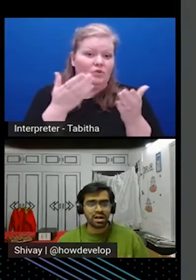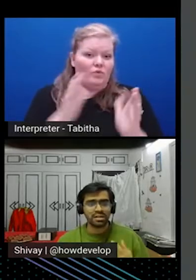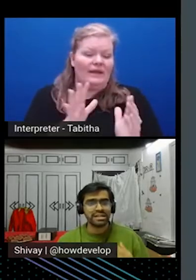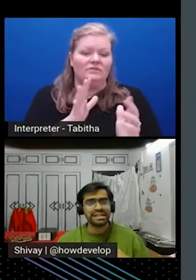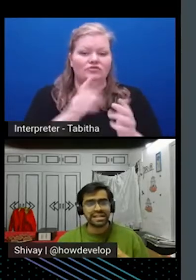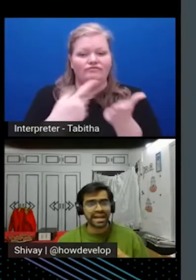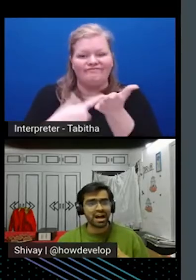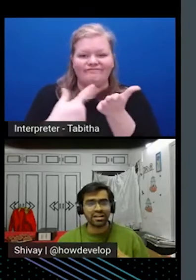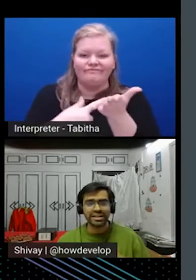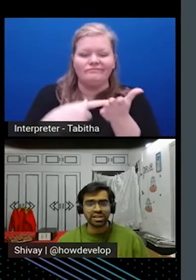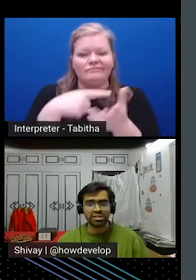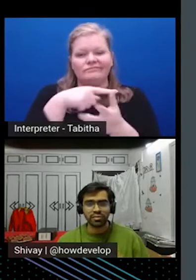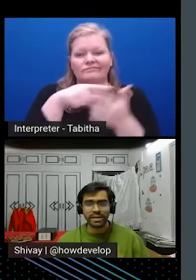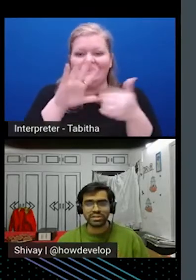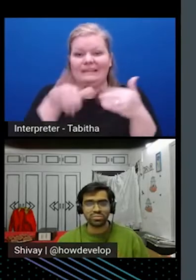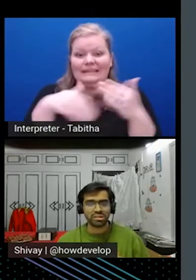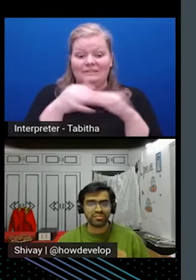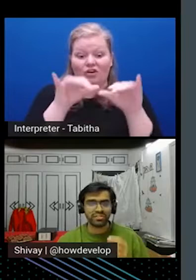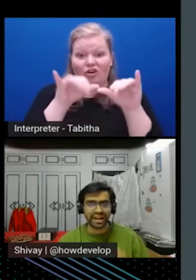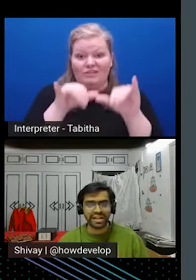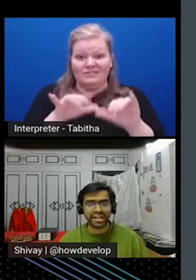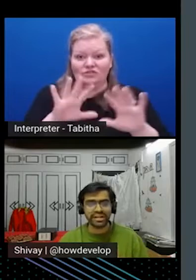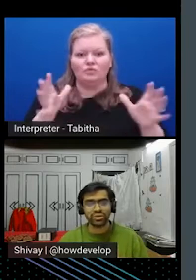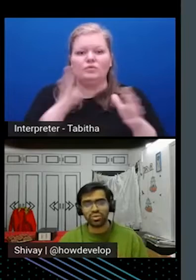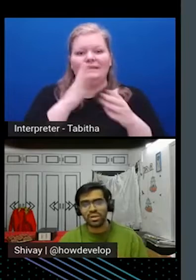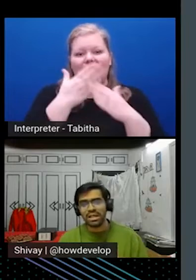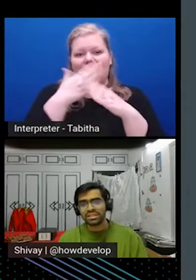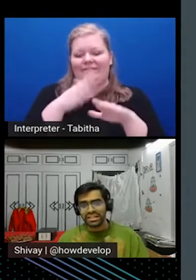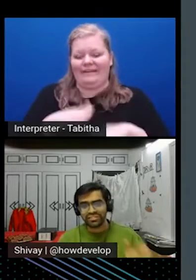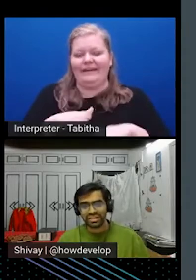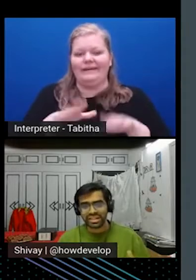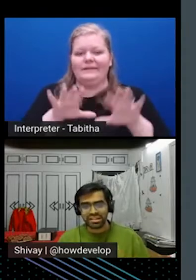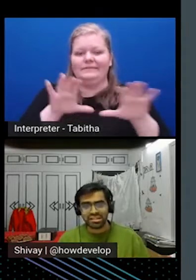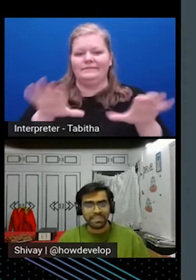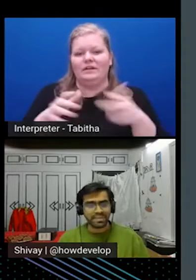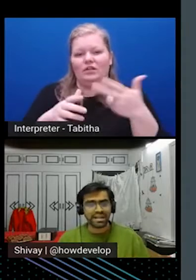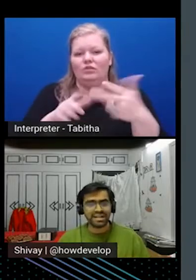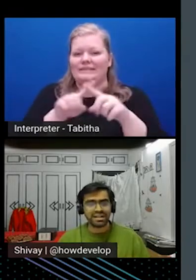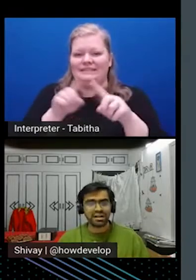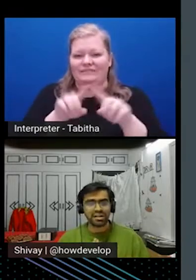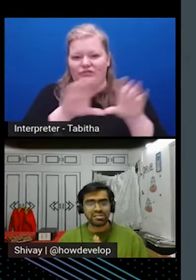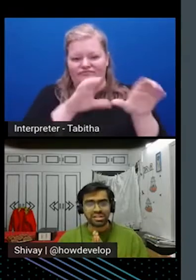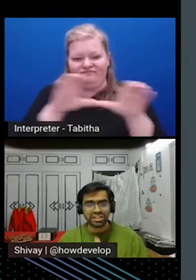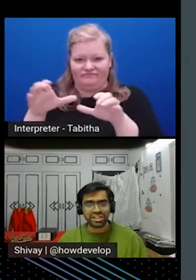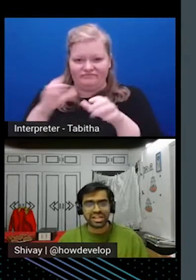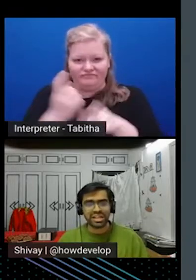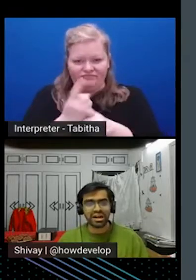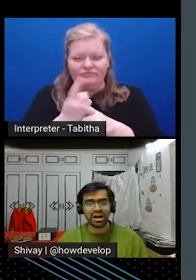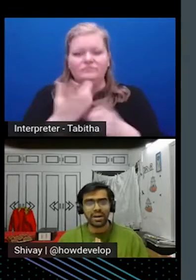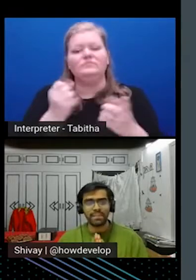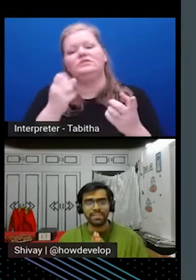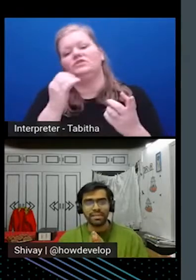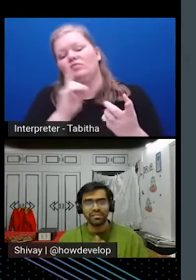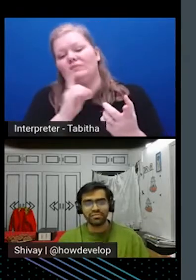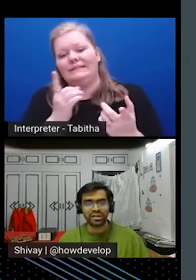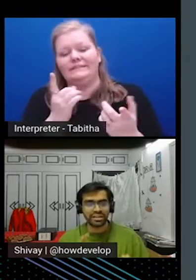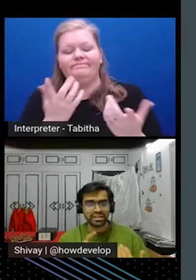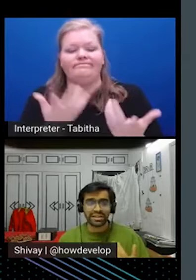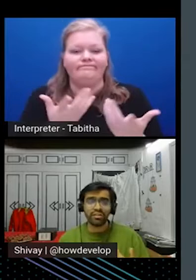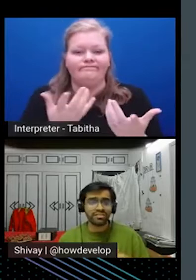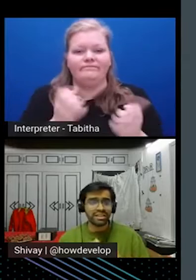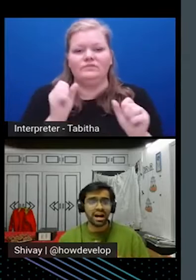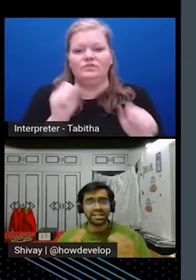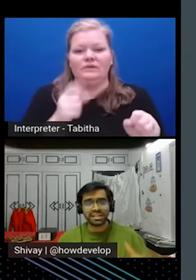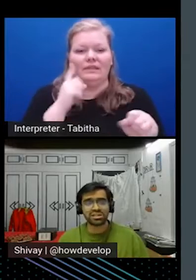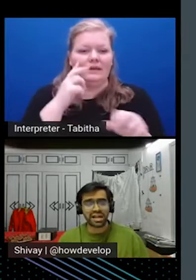about the entire architecture would be to sort of divide it into three different things, right? So essentially, you can